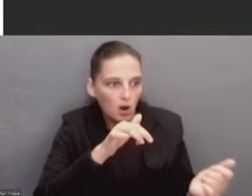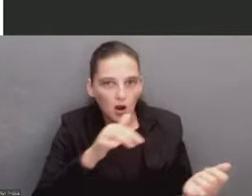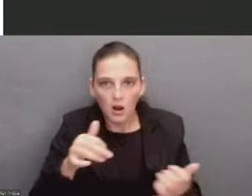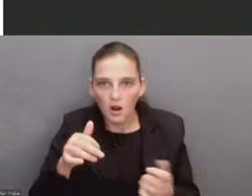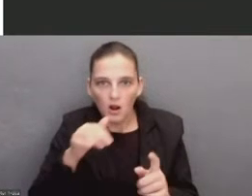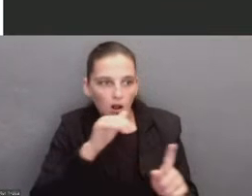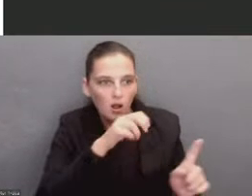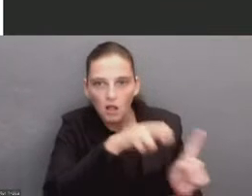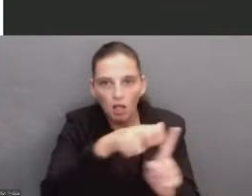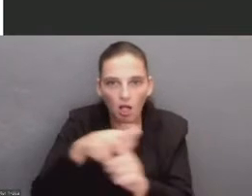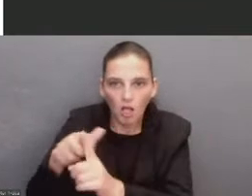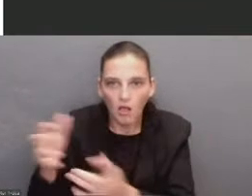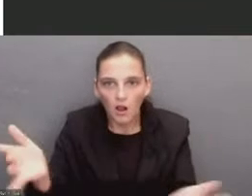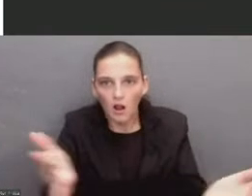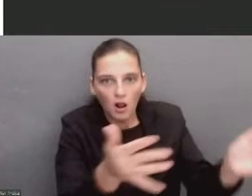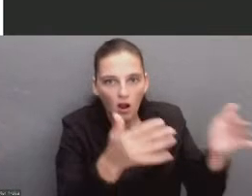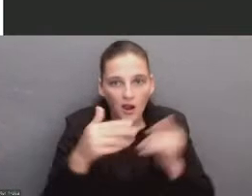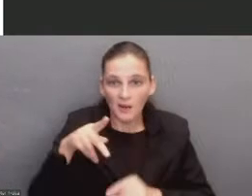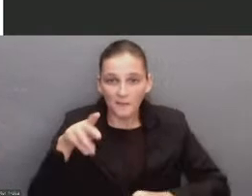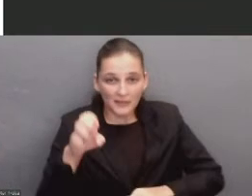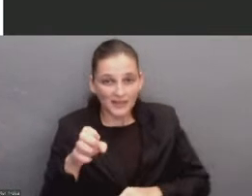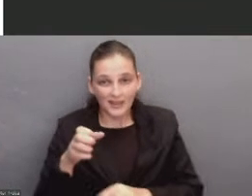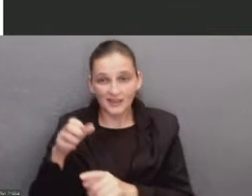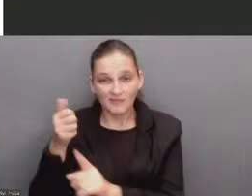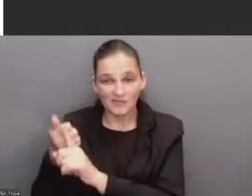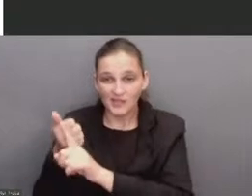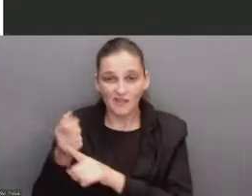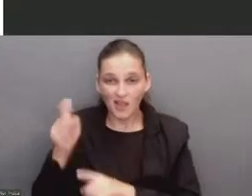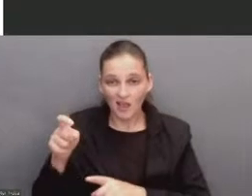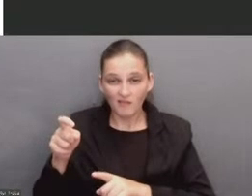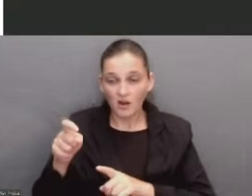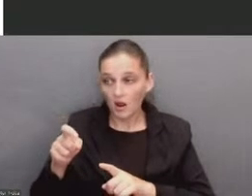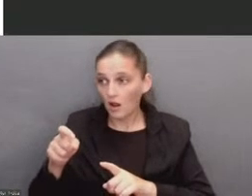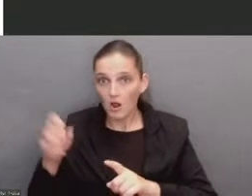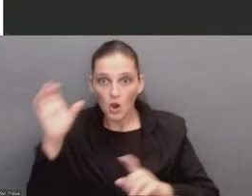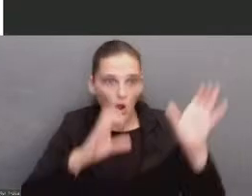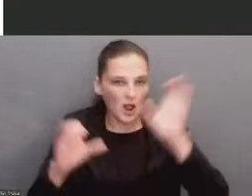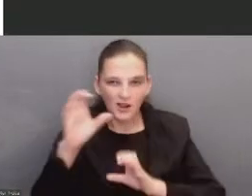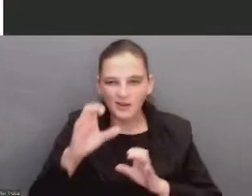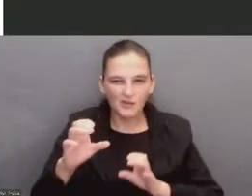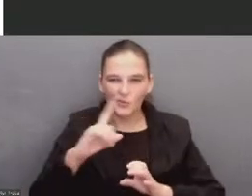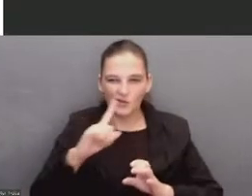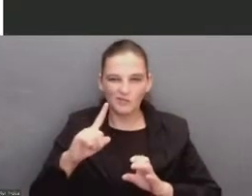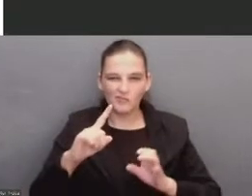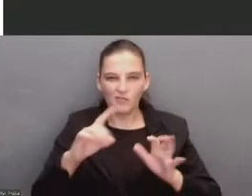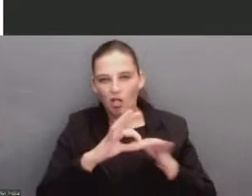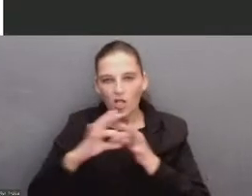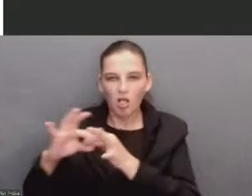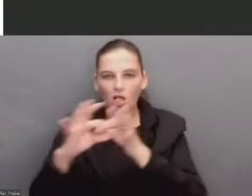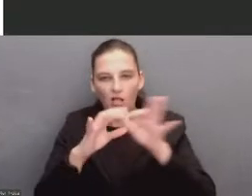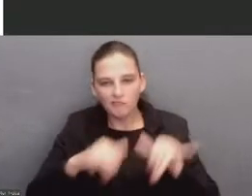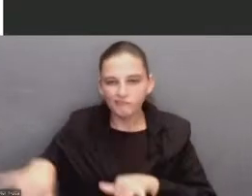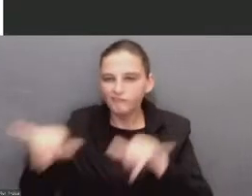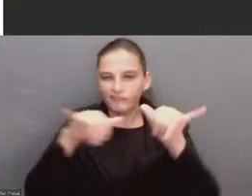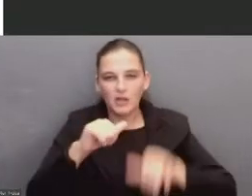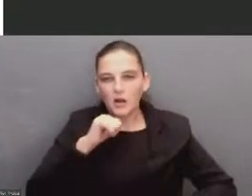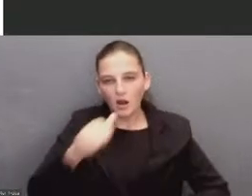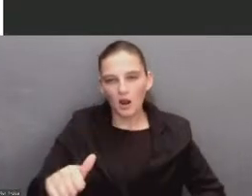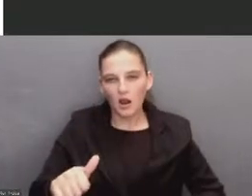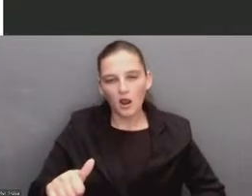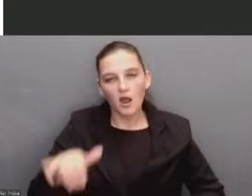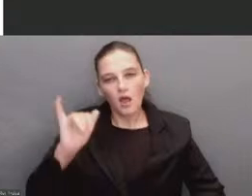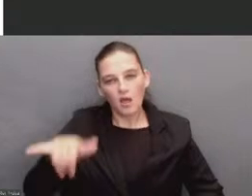PPE really in a scrappy, uncoordinated way, which really hindered the pandemic